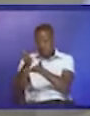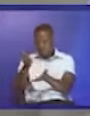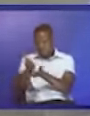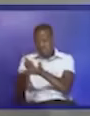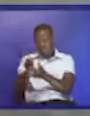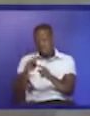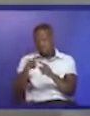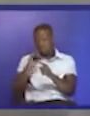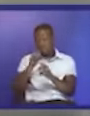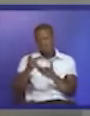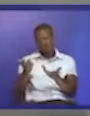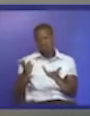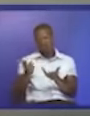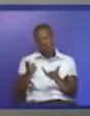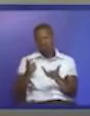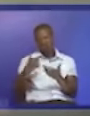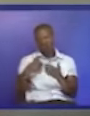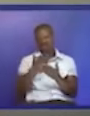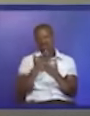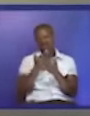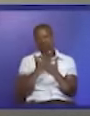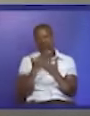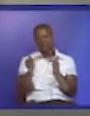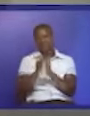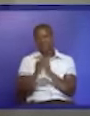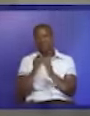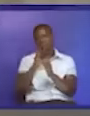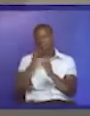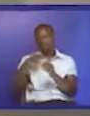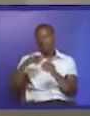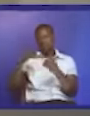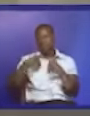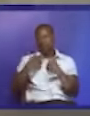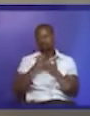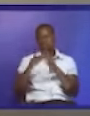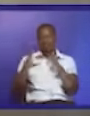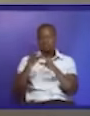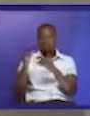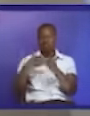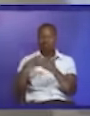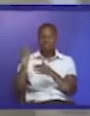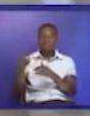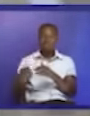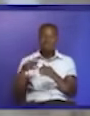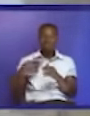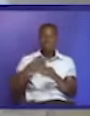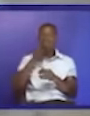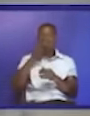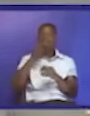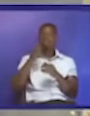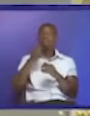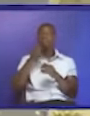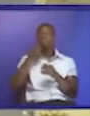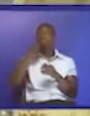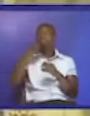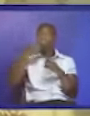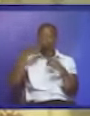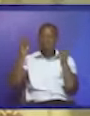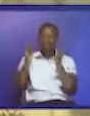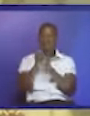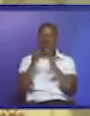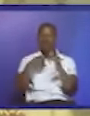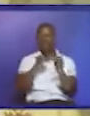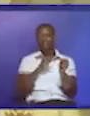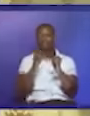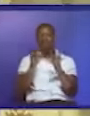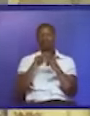talk a lot about having access to the power of the Holy Spirit. Listen carefully. We talk so much about having access to the powers of the age